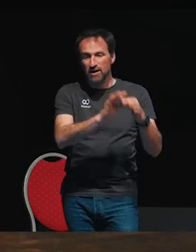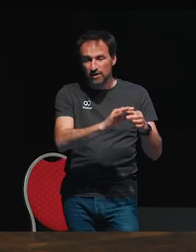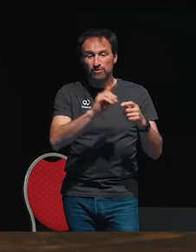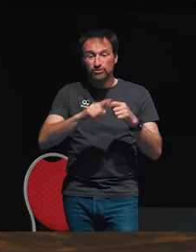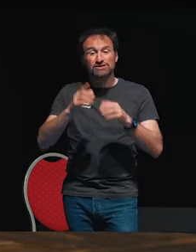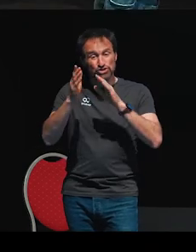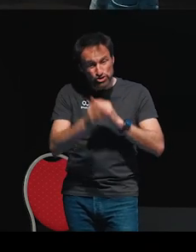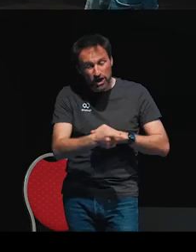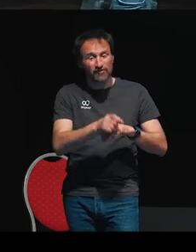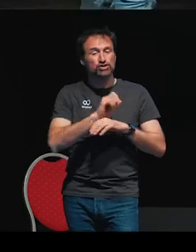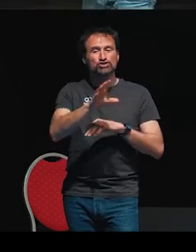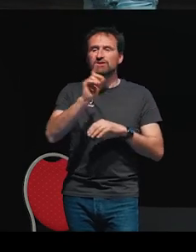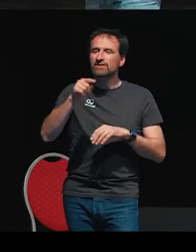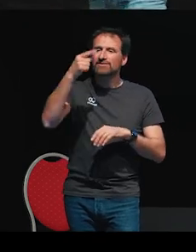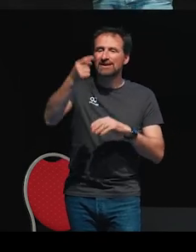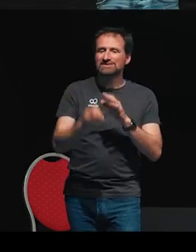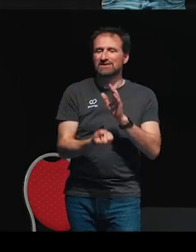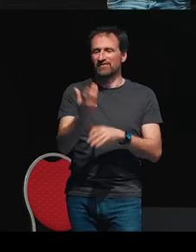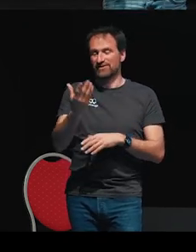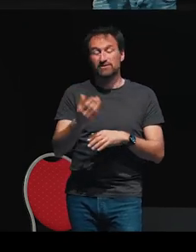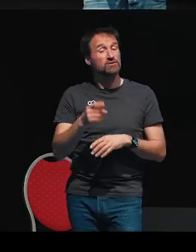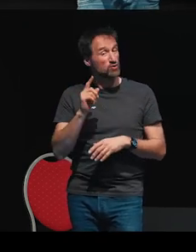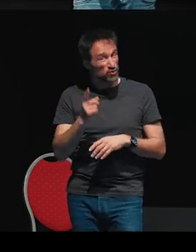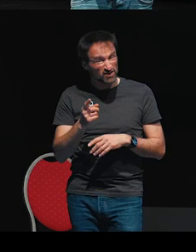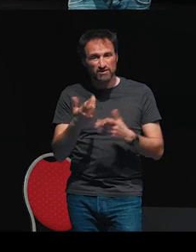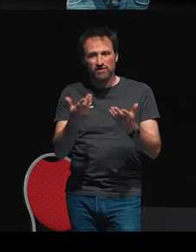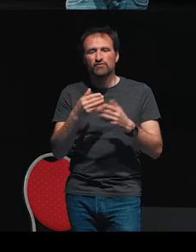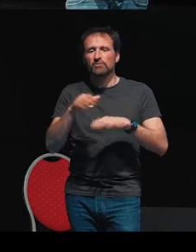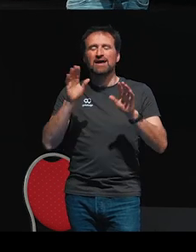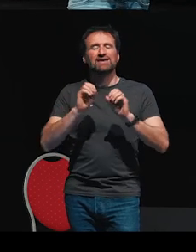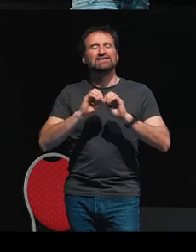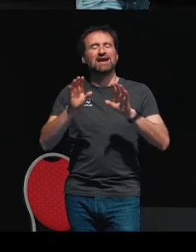it enables you more for more declarative programming.